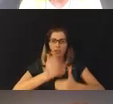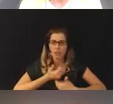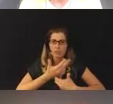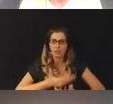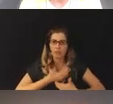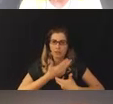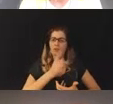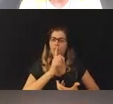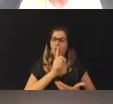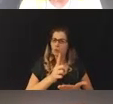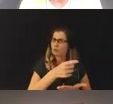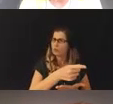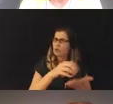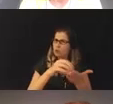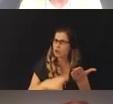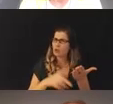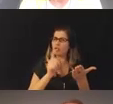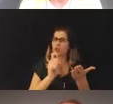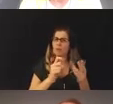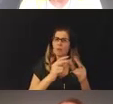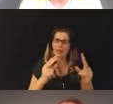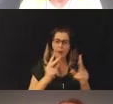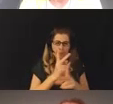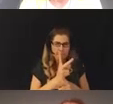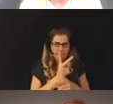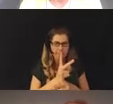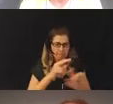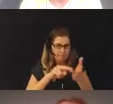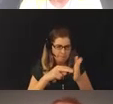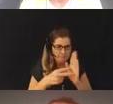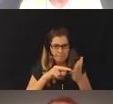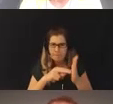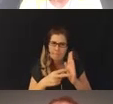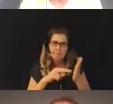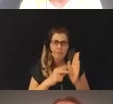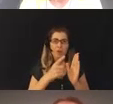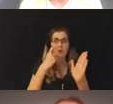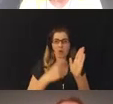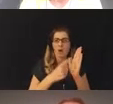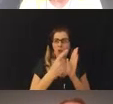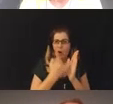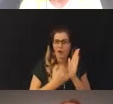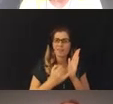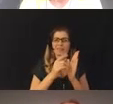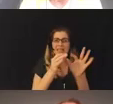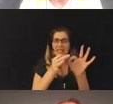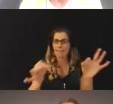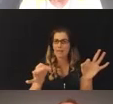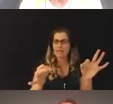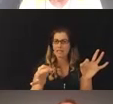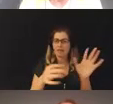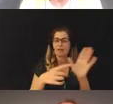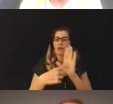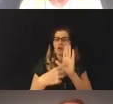critical and very, very intentional about how they use their space. So here you see an artist statement by this student sort of